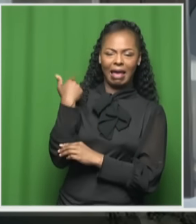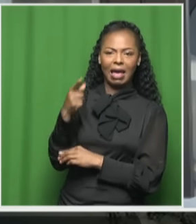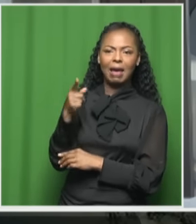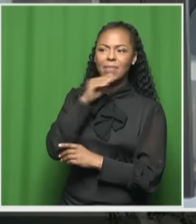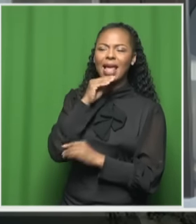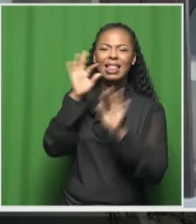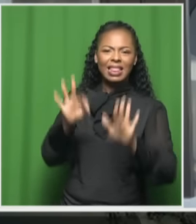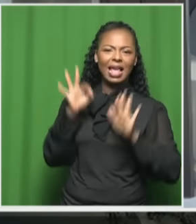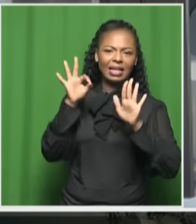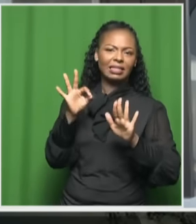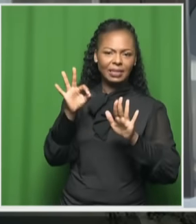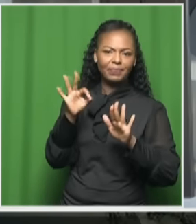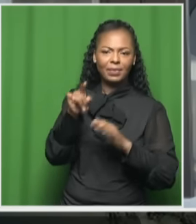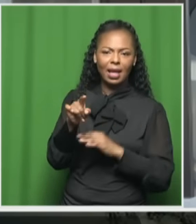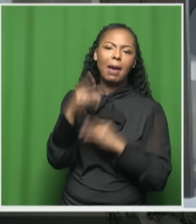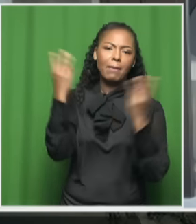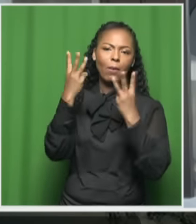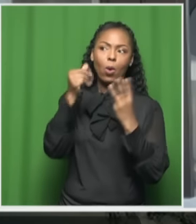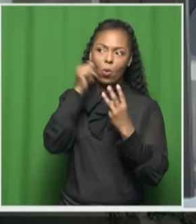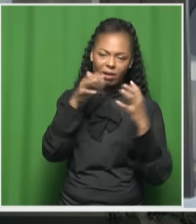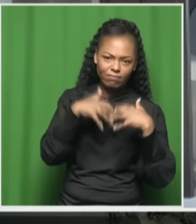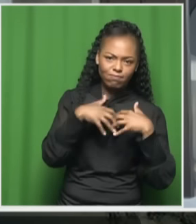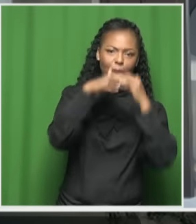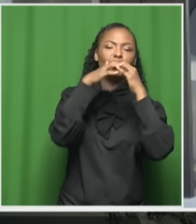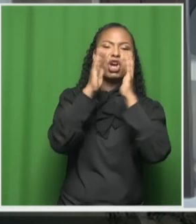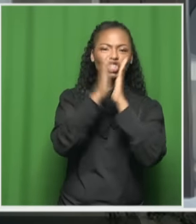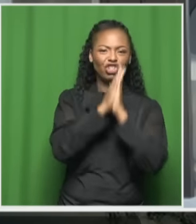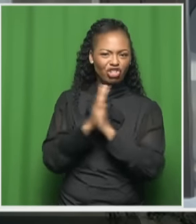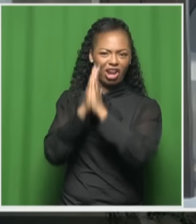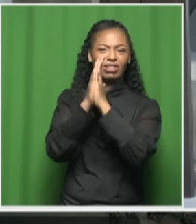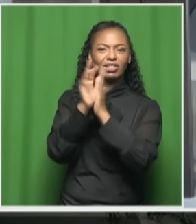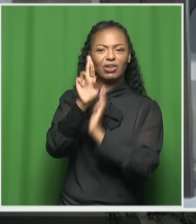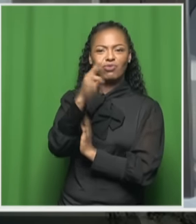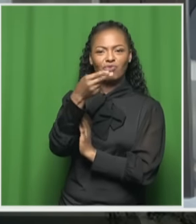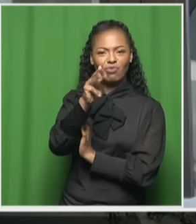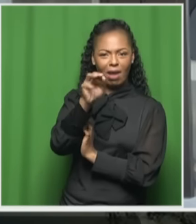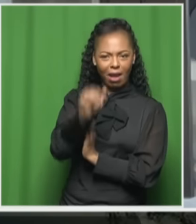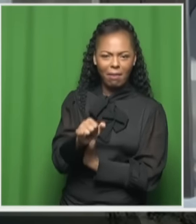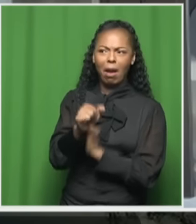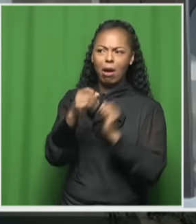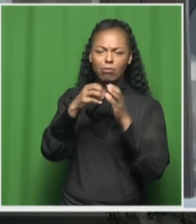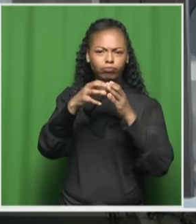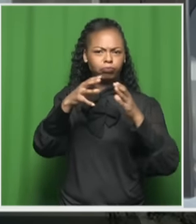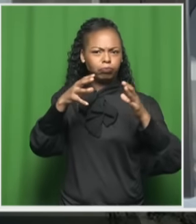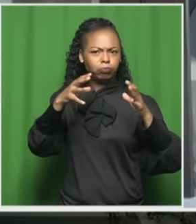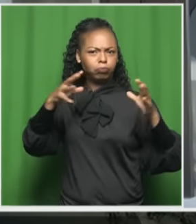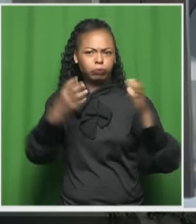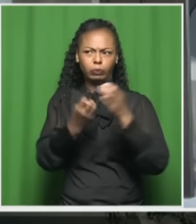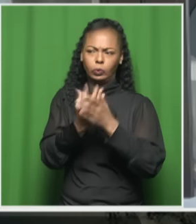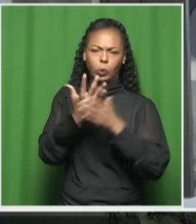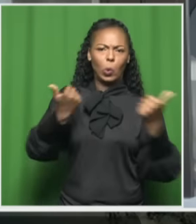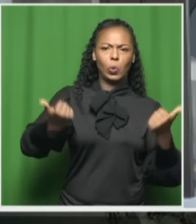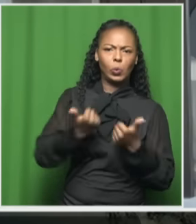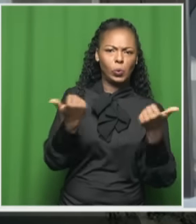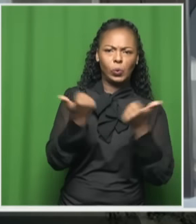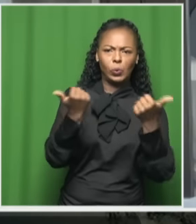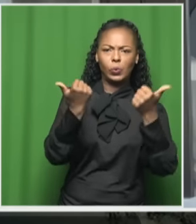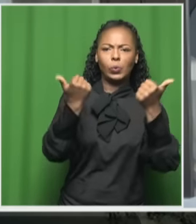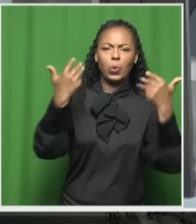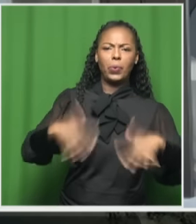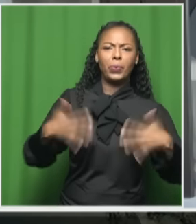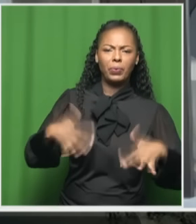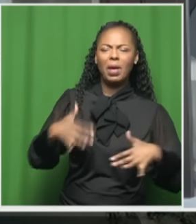13 people initially when he first opened it. So that grew tremendously. But perhaps take us to the beginnings of